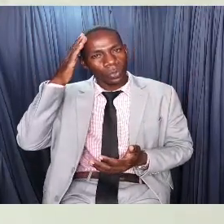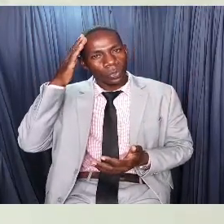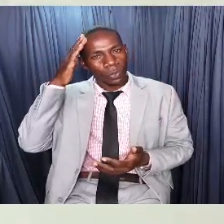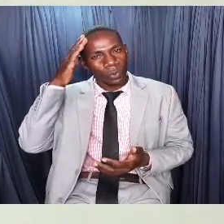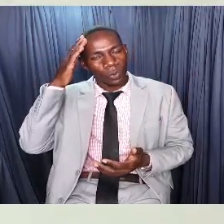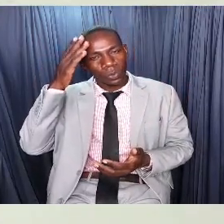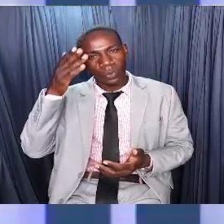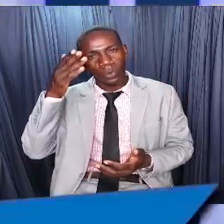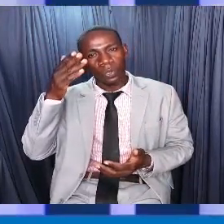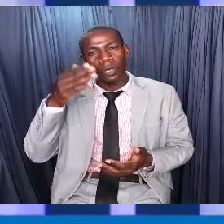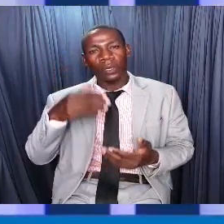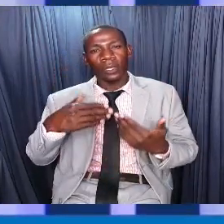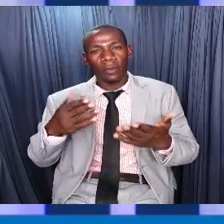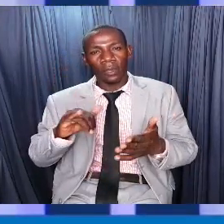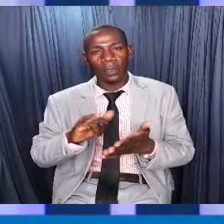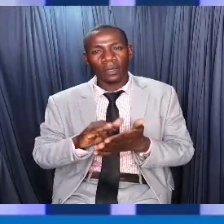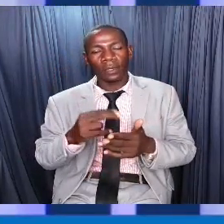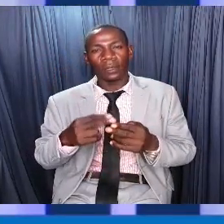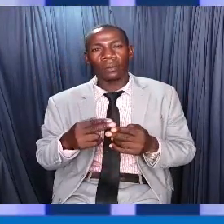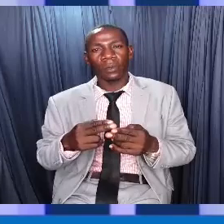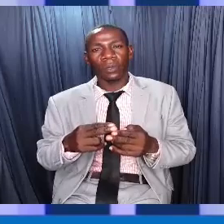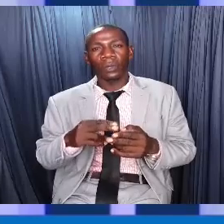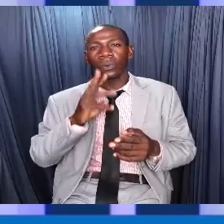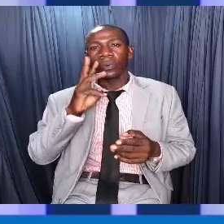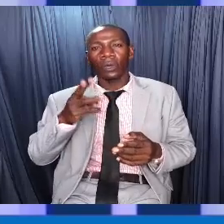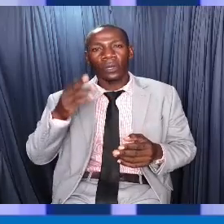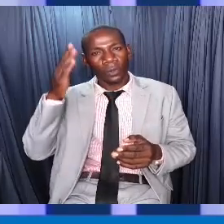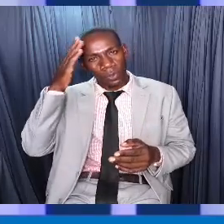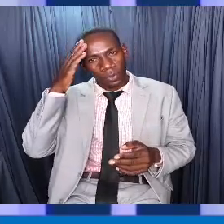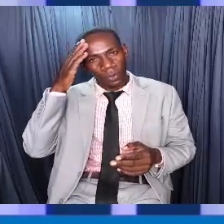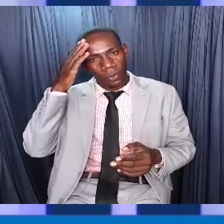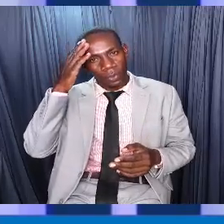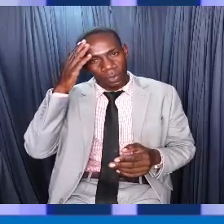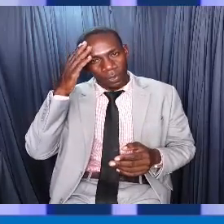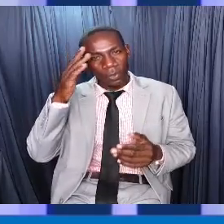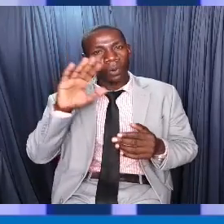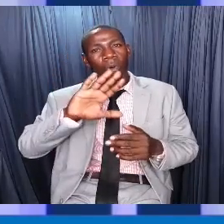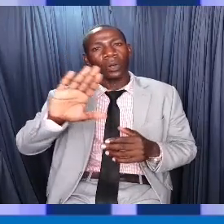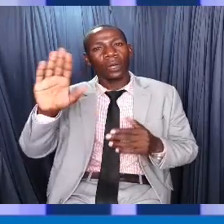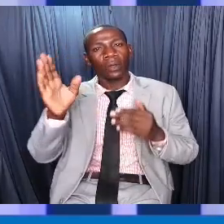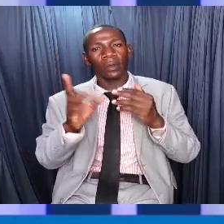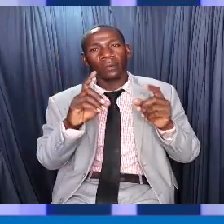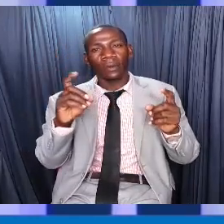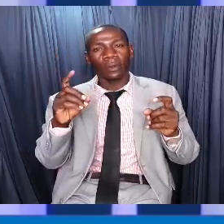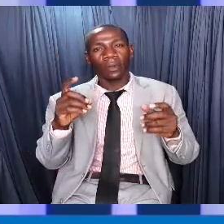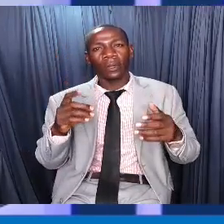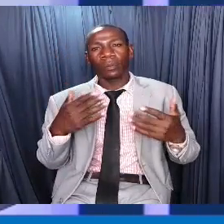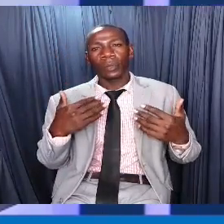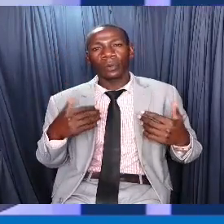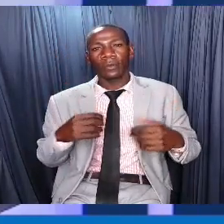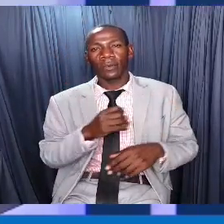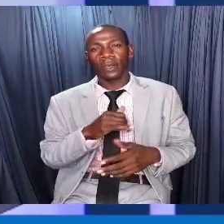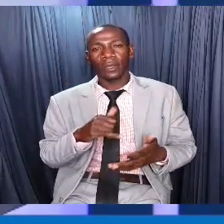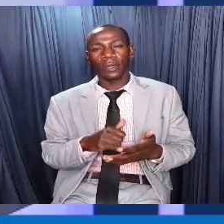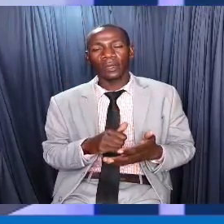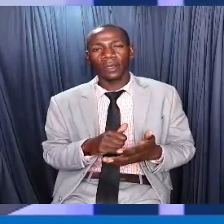they saw ulibandika hilo jina, nicknaming this church kwanza litajulikana, that it will be known na ubaya wake wote, and all its evilness. Watu wataliogopa. People will